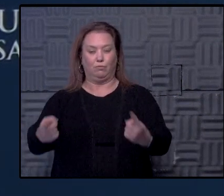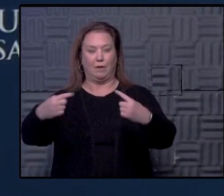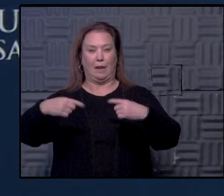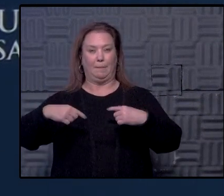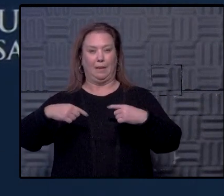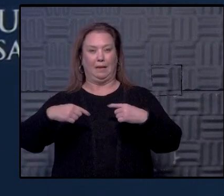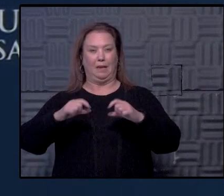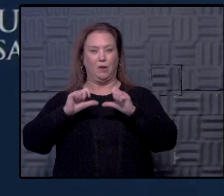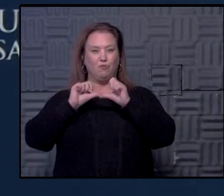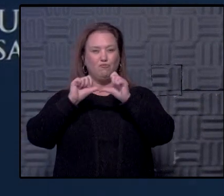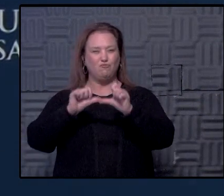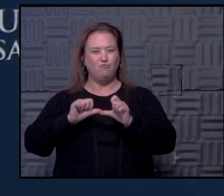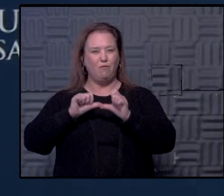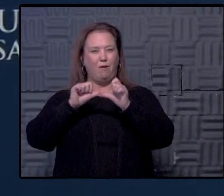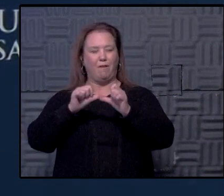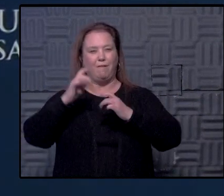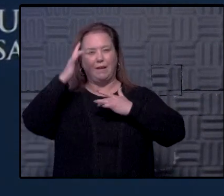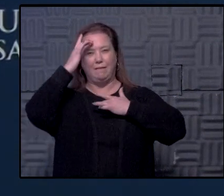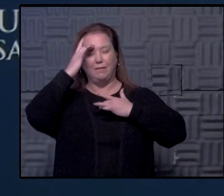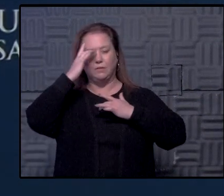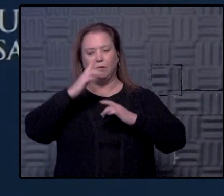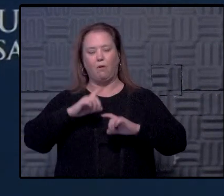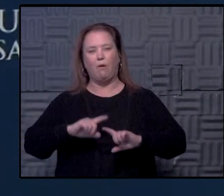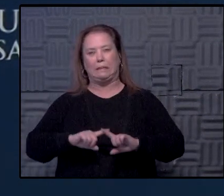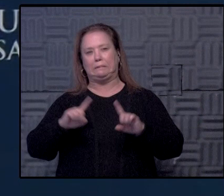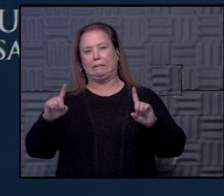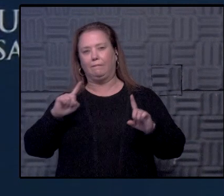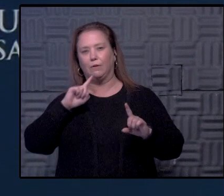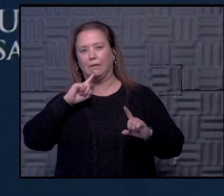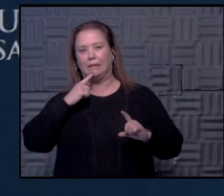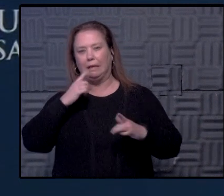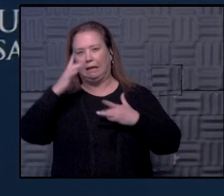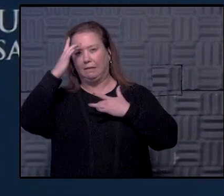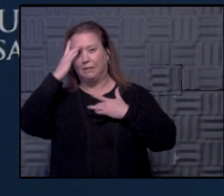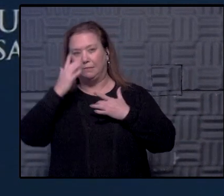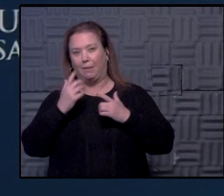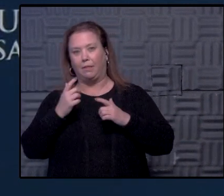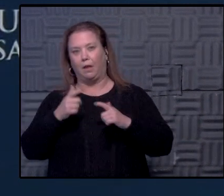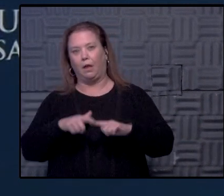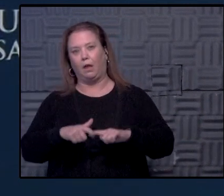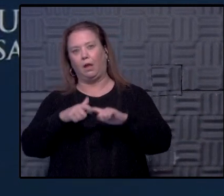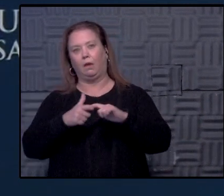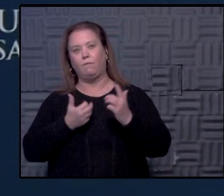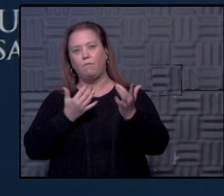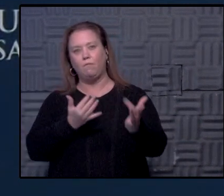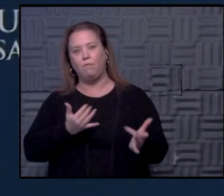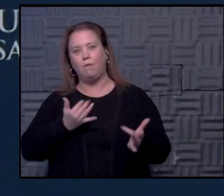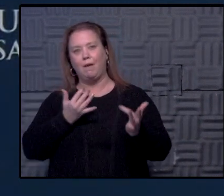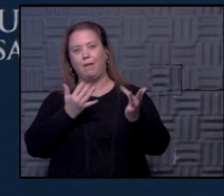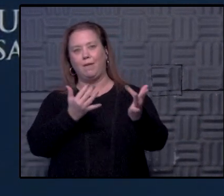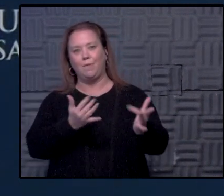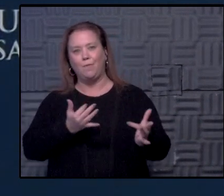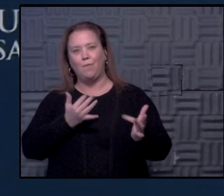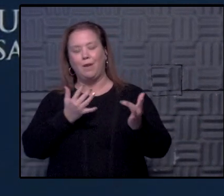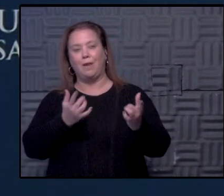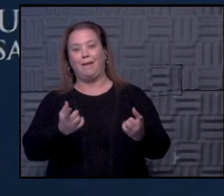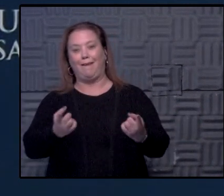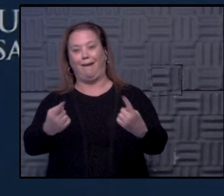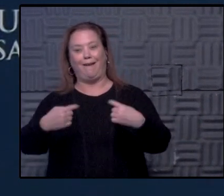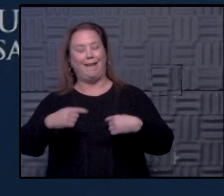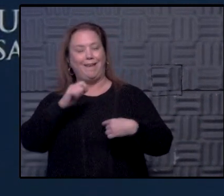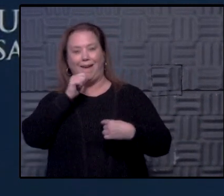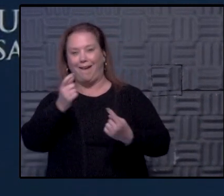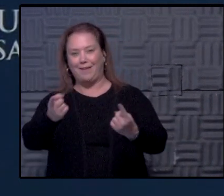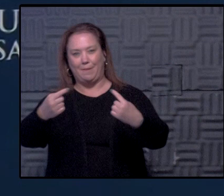maybe their chronic illness or a different acute illness, but they've waited to come into the hospital, and perhaps that's also contributing